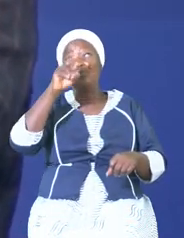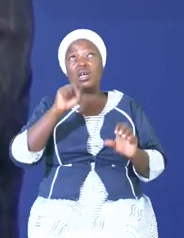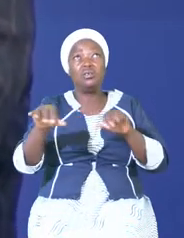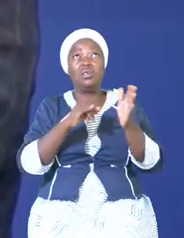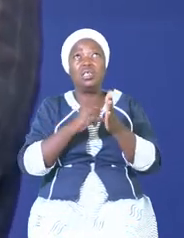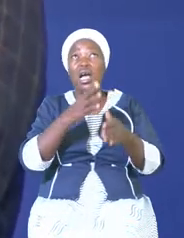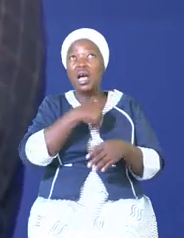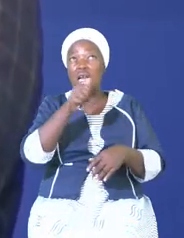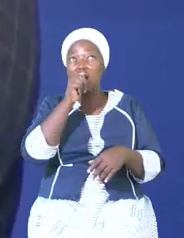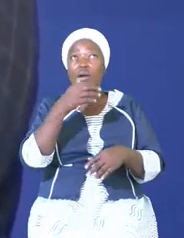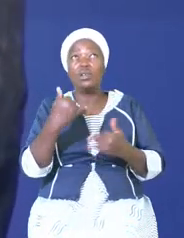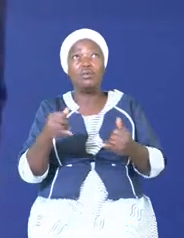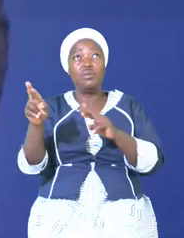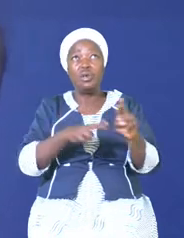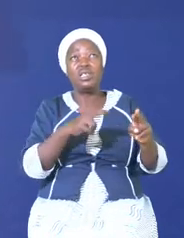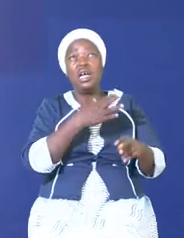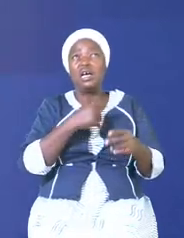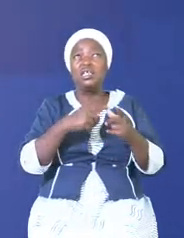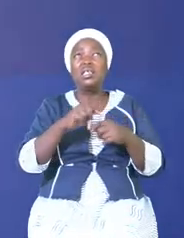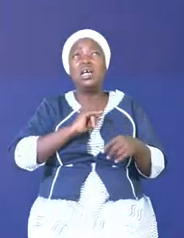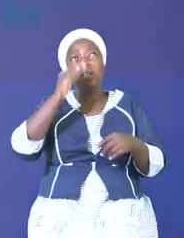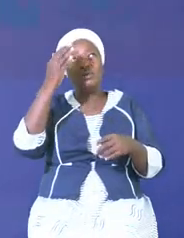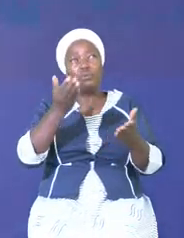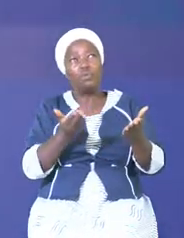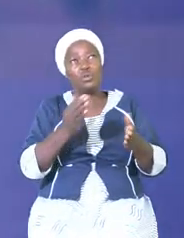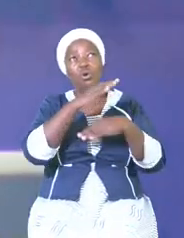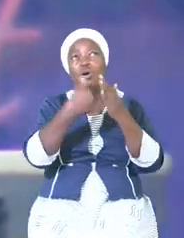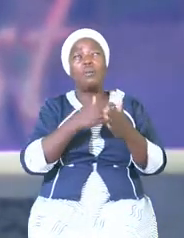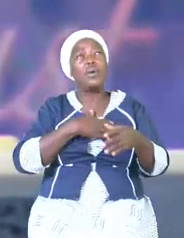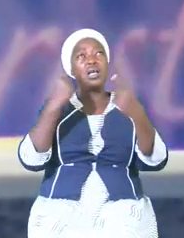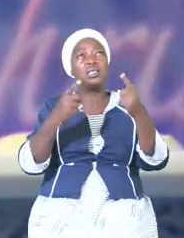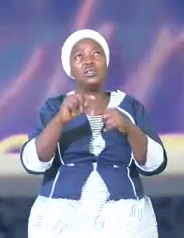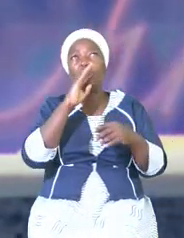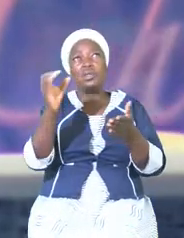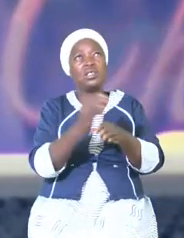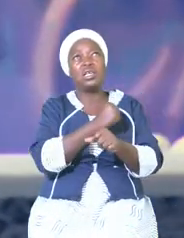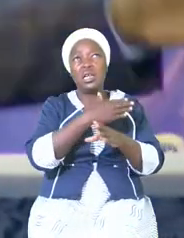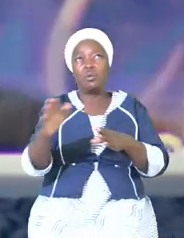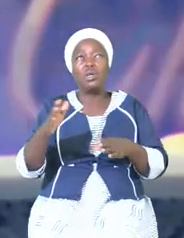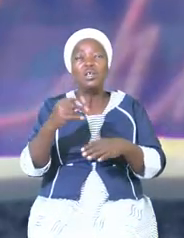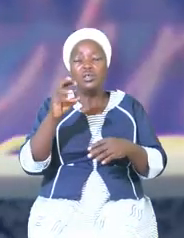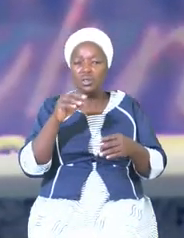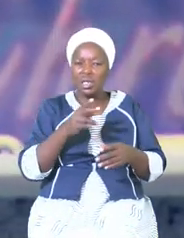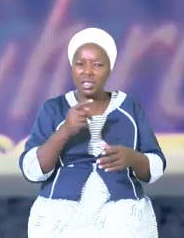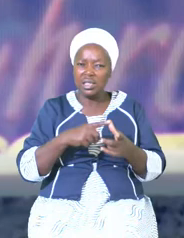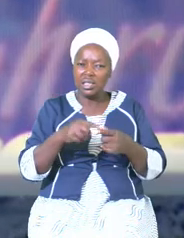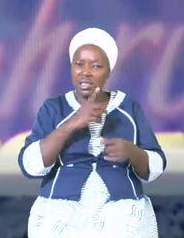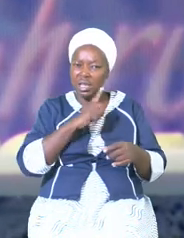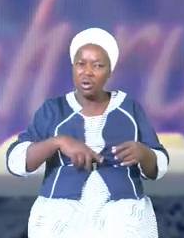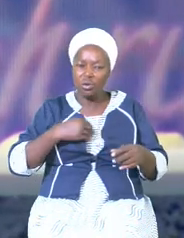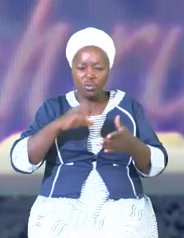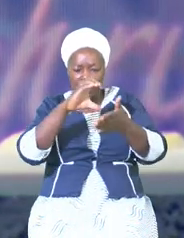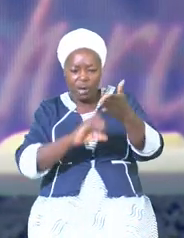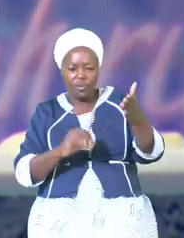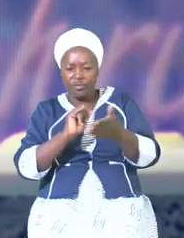my sins to be taken away, so that the Lord will clear the way between you and